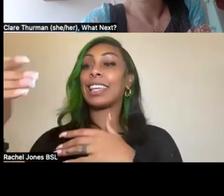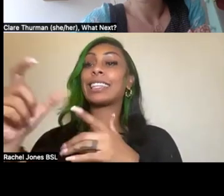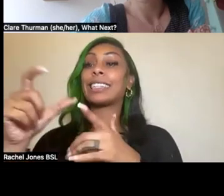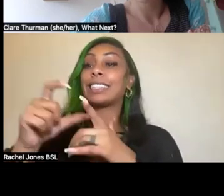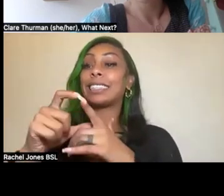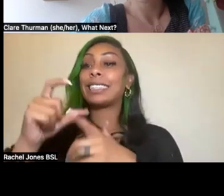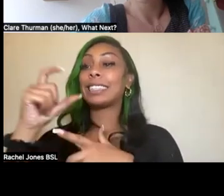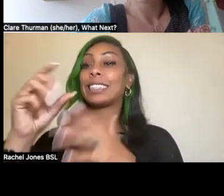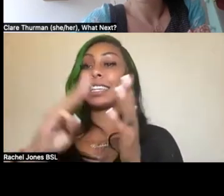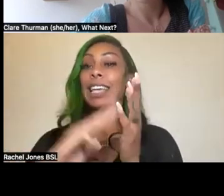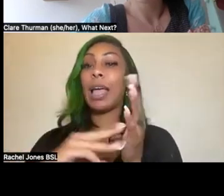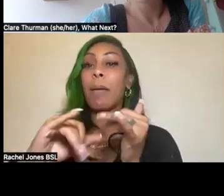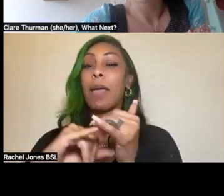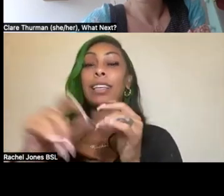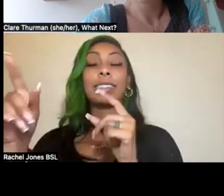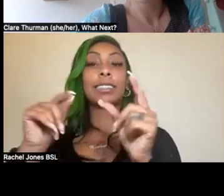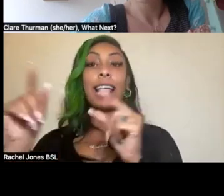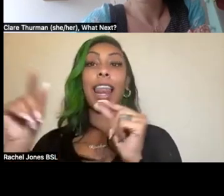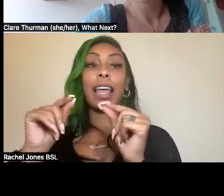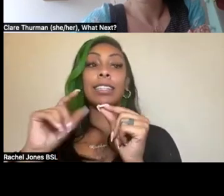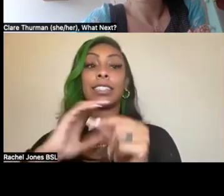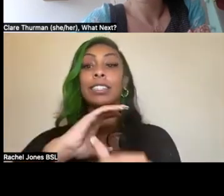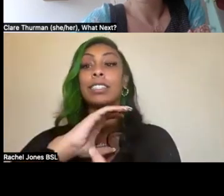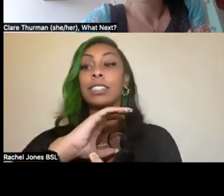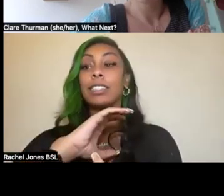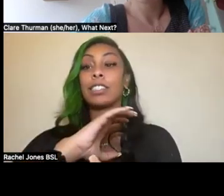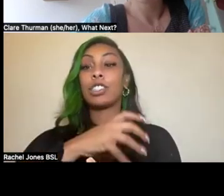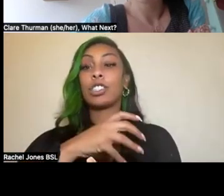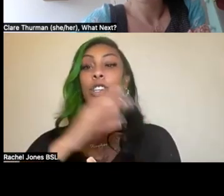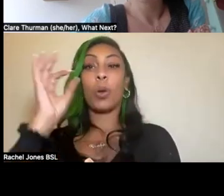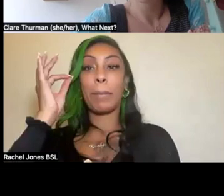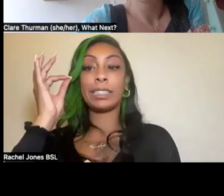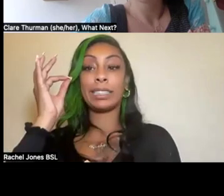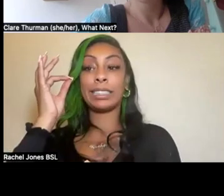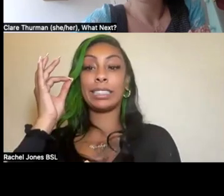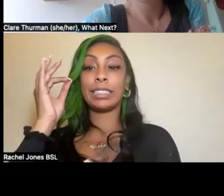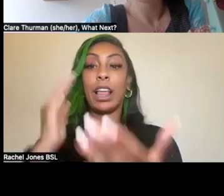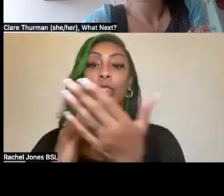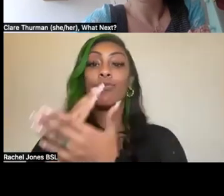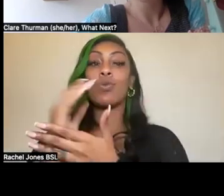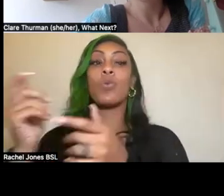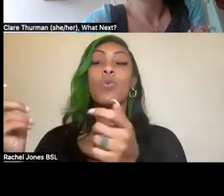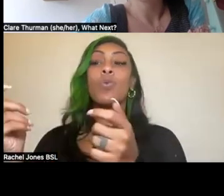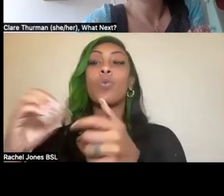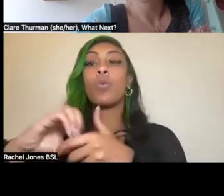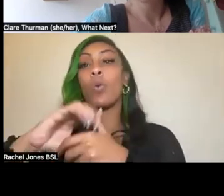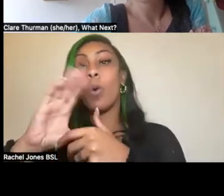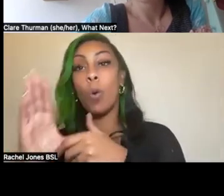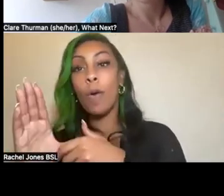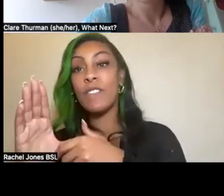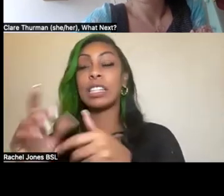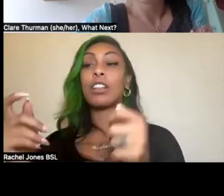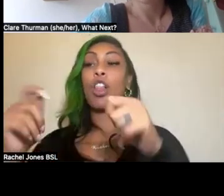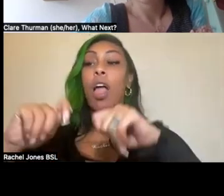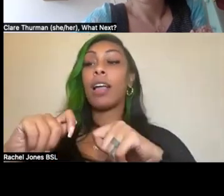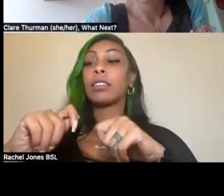Select Committee. And over COVID in particular, I've been working with writers and authors and